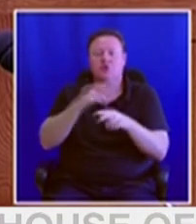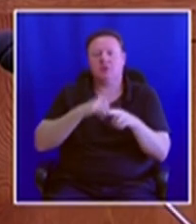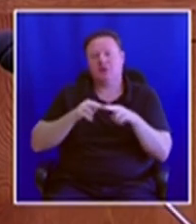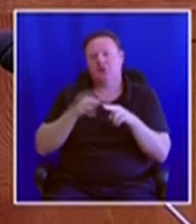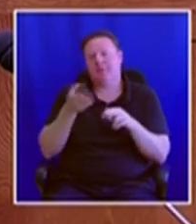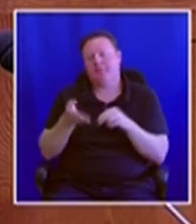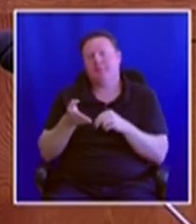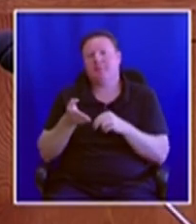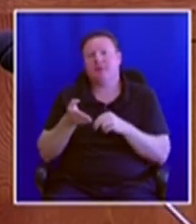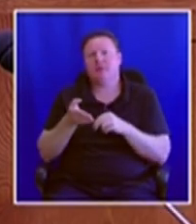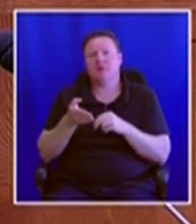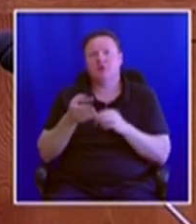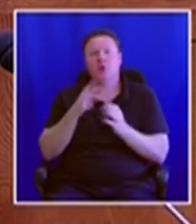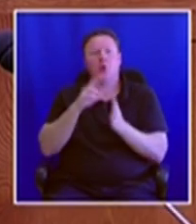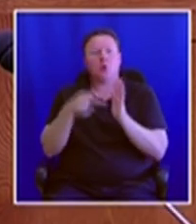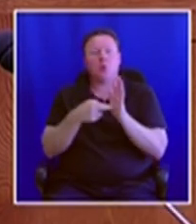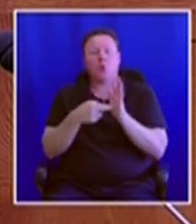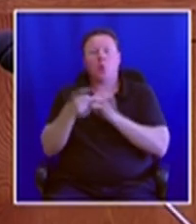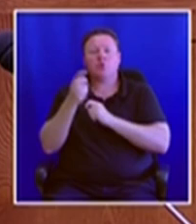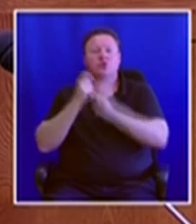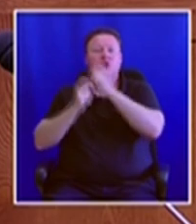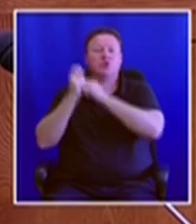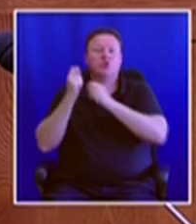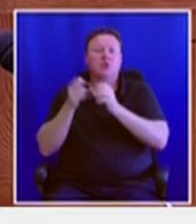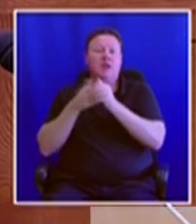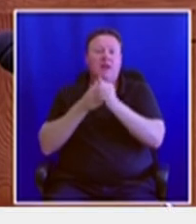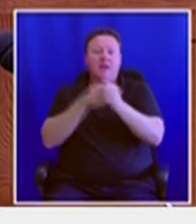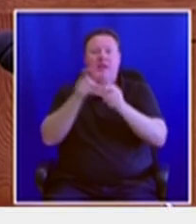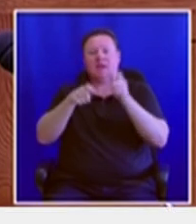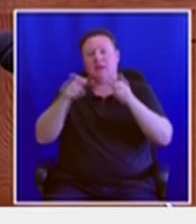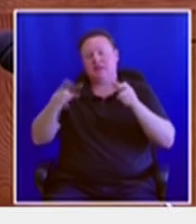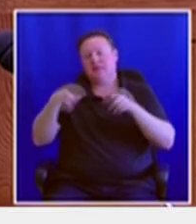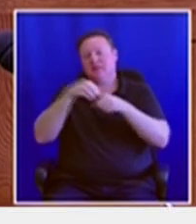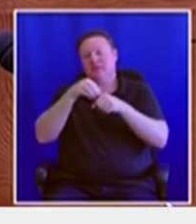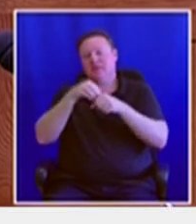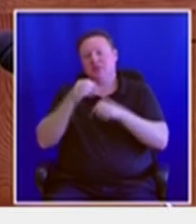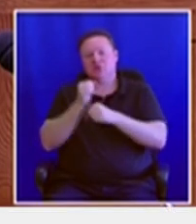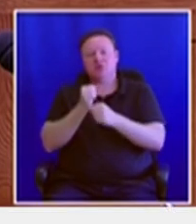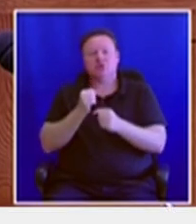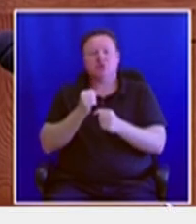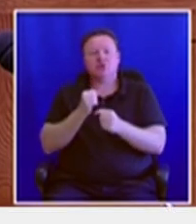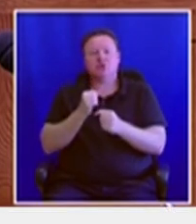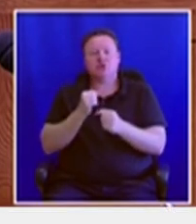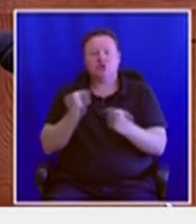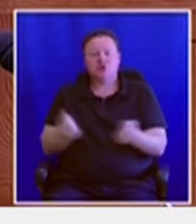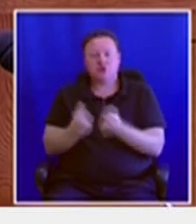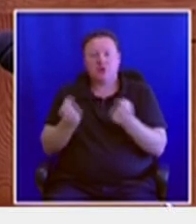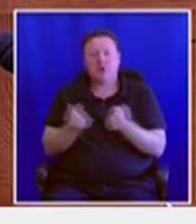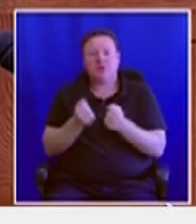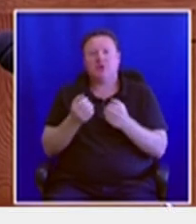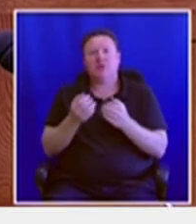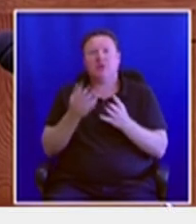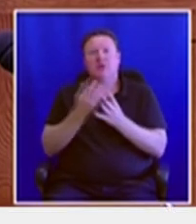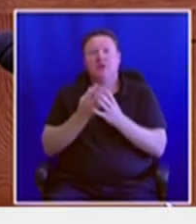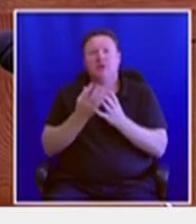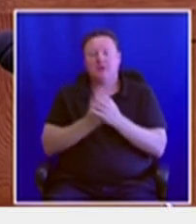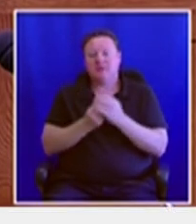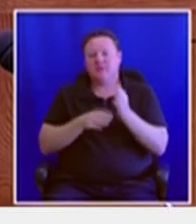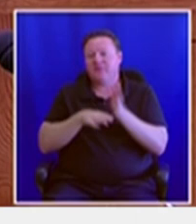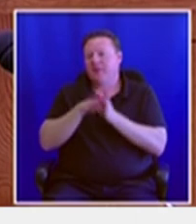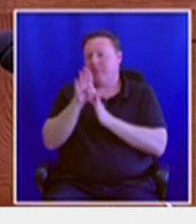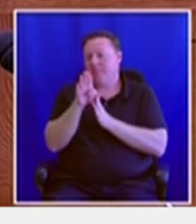and the role of traditional leaders in our struggle and development as a nation.